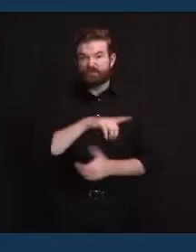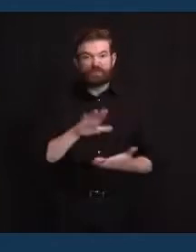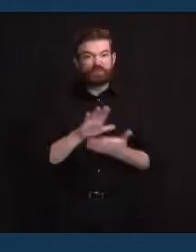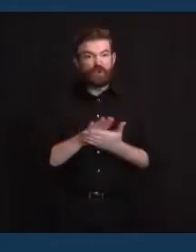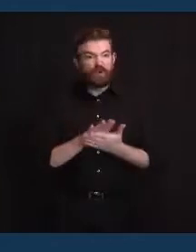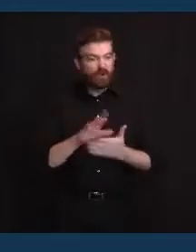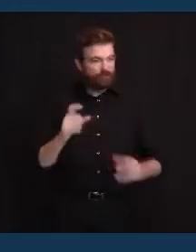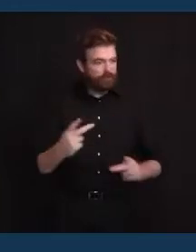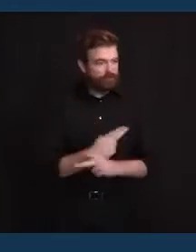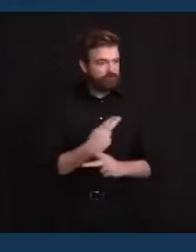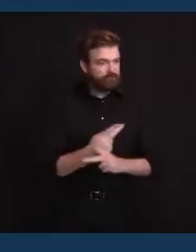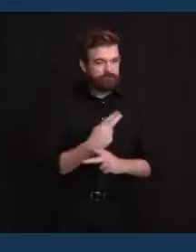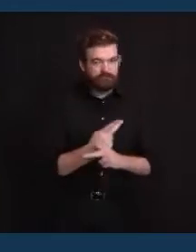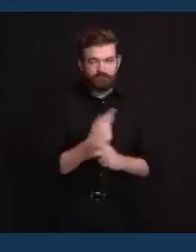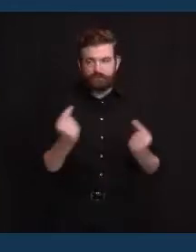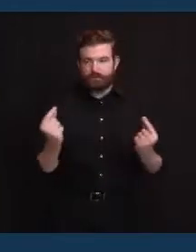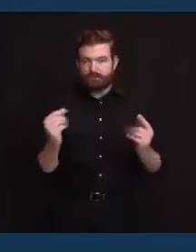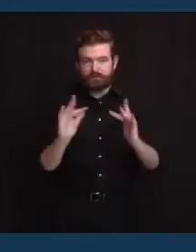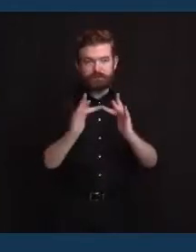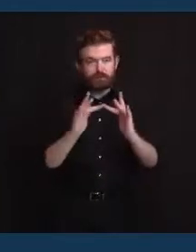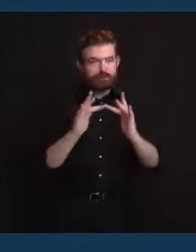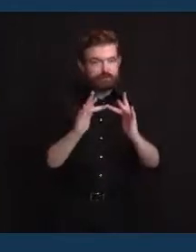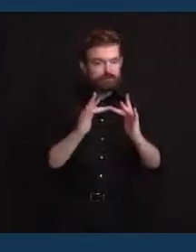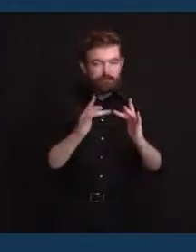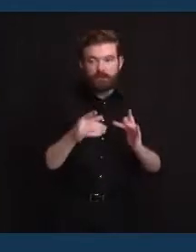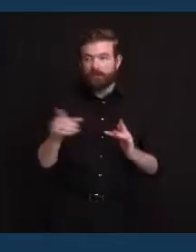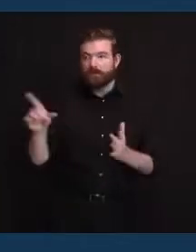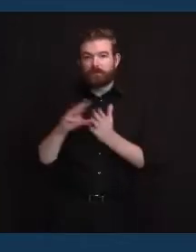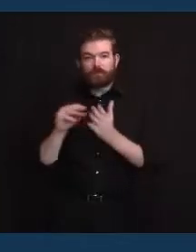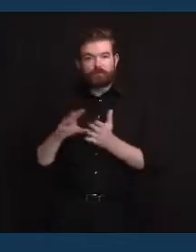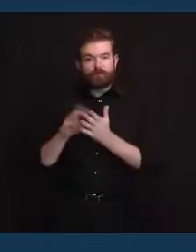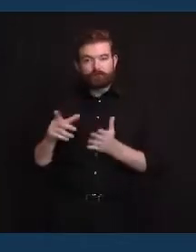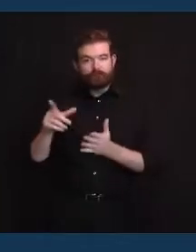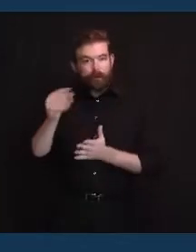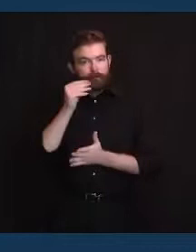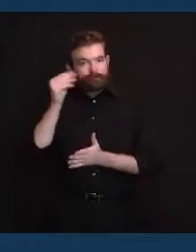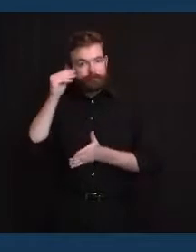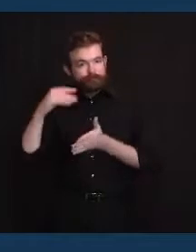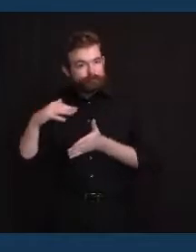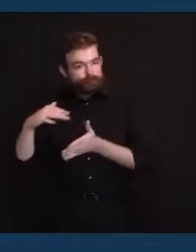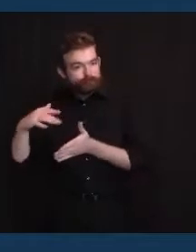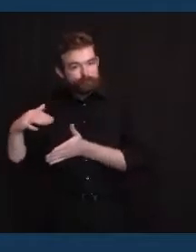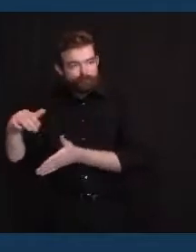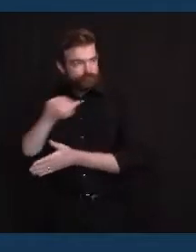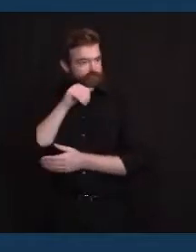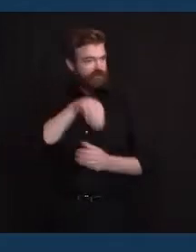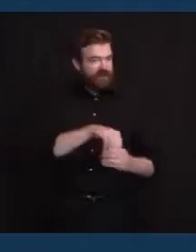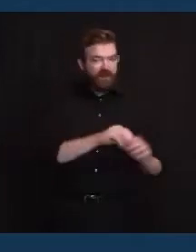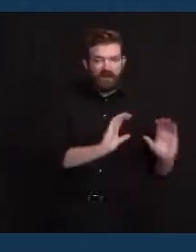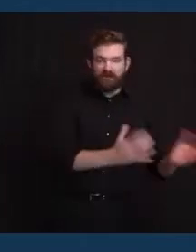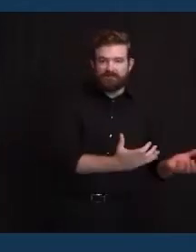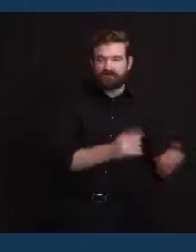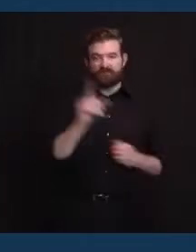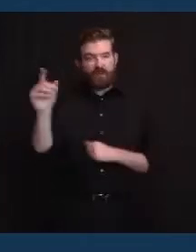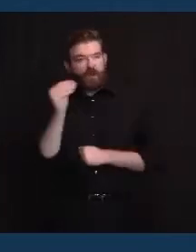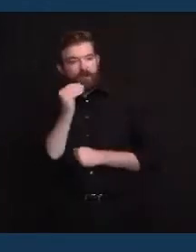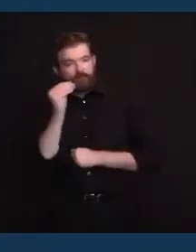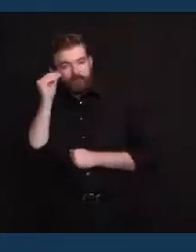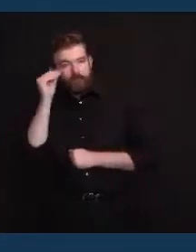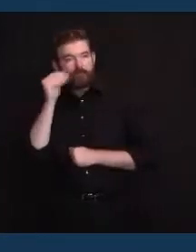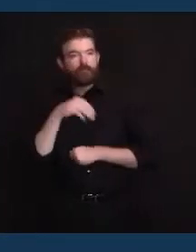to rise to the challenge. We deputized parents and caregivers to be surrogate educators,